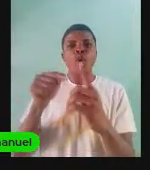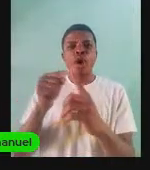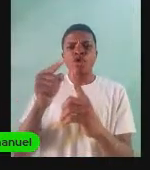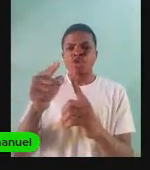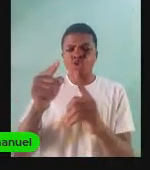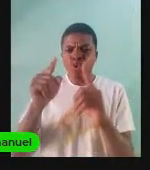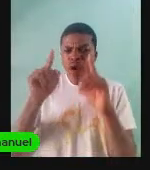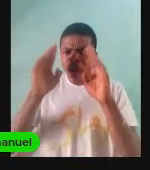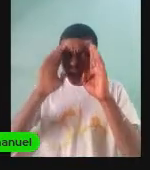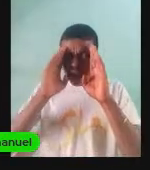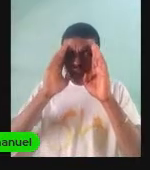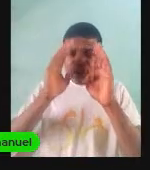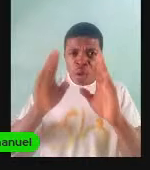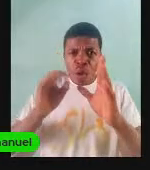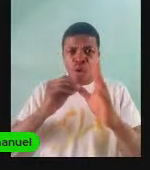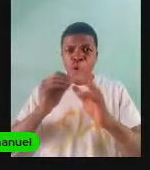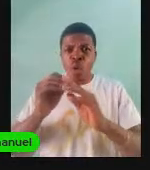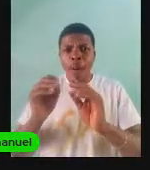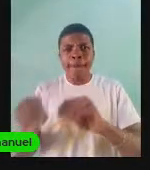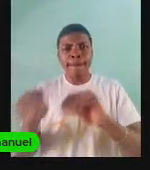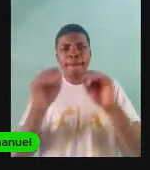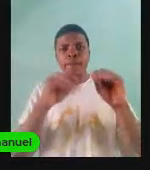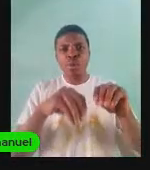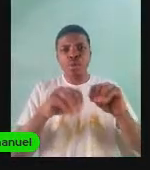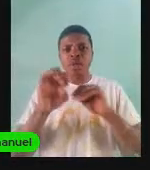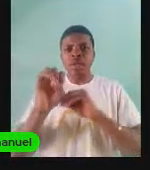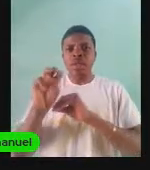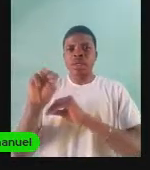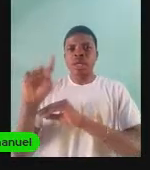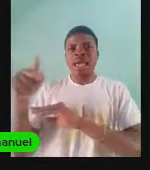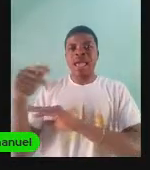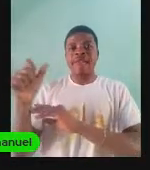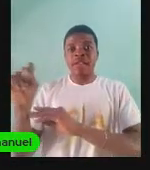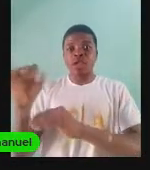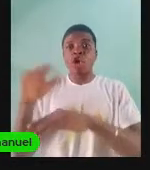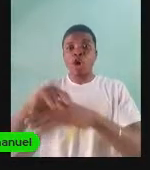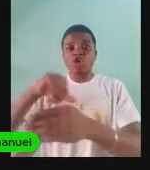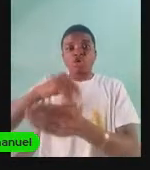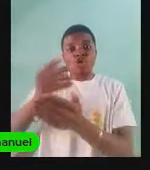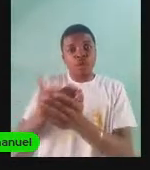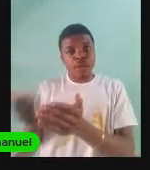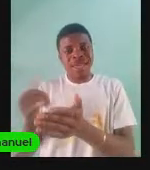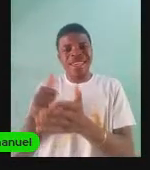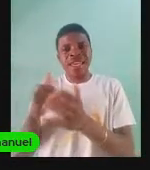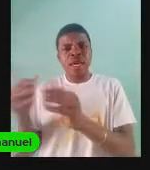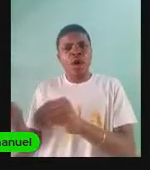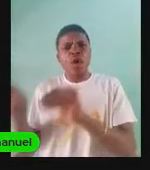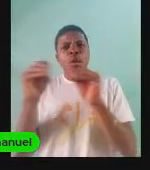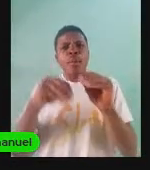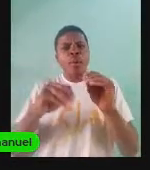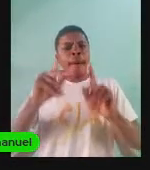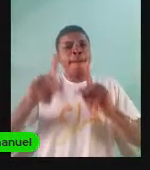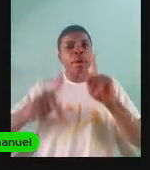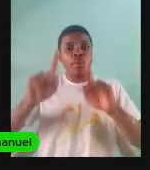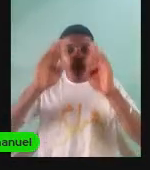it pulls people's focus towards that thing. So they go hand in hand, right? So next slide,